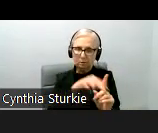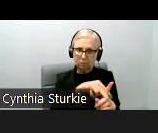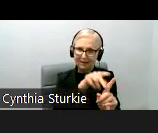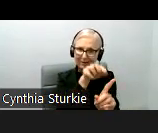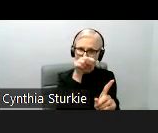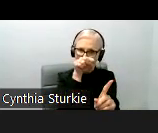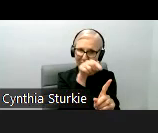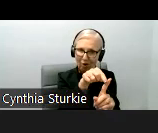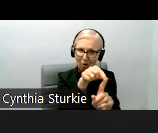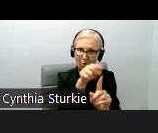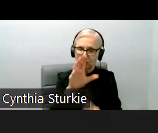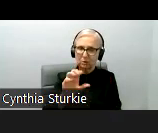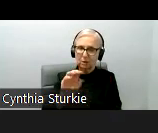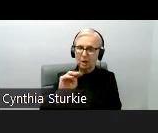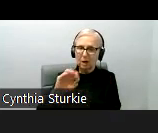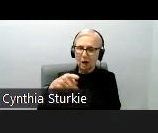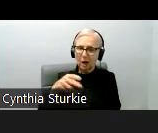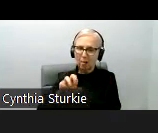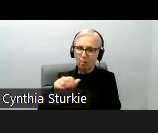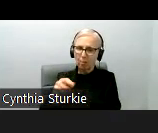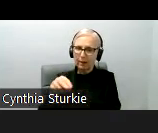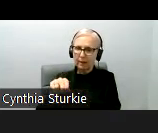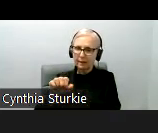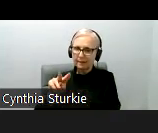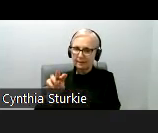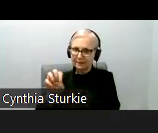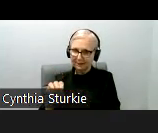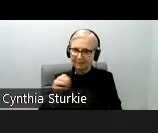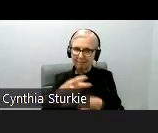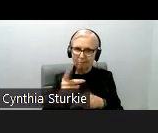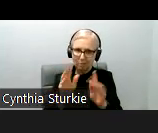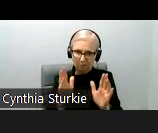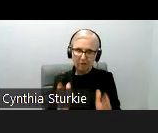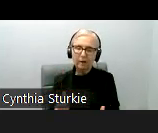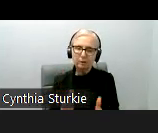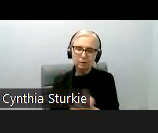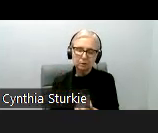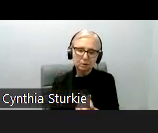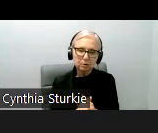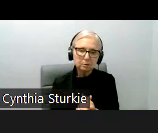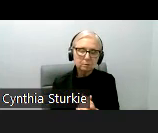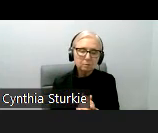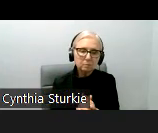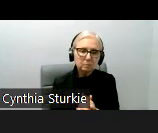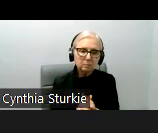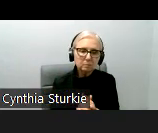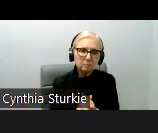those comprehensive community behavioral health safety net providers. Next slide.